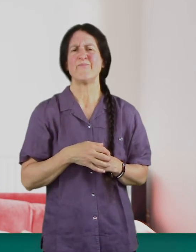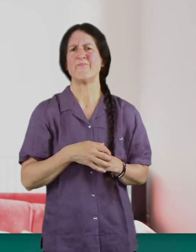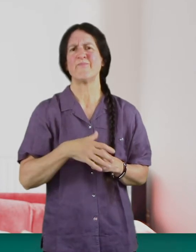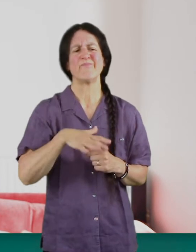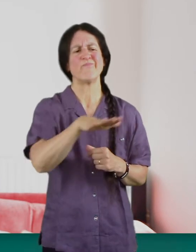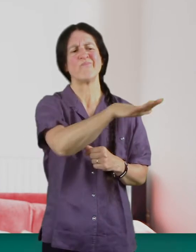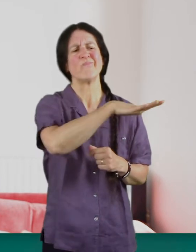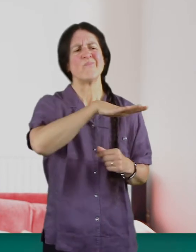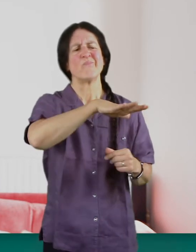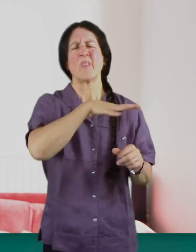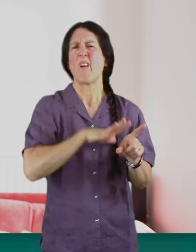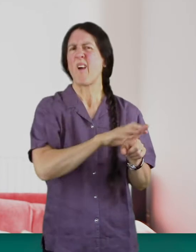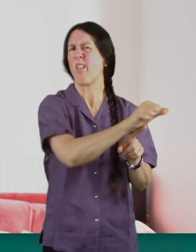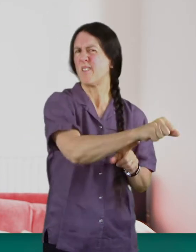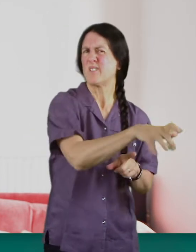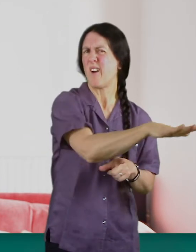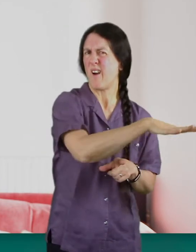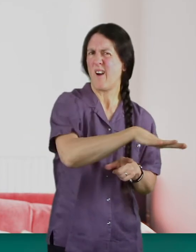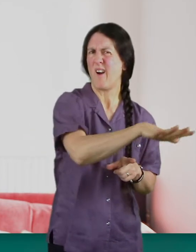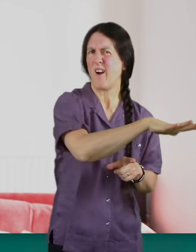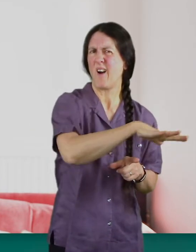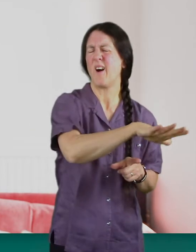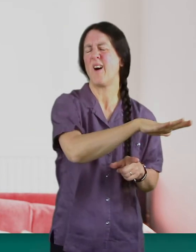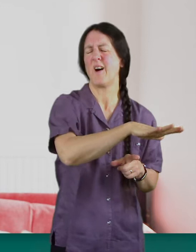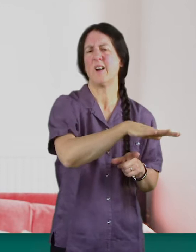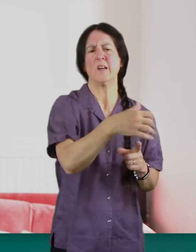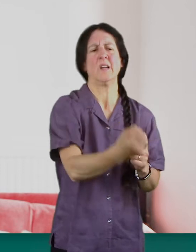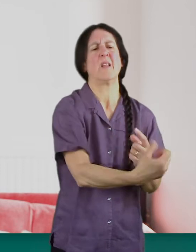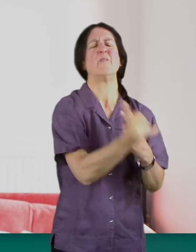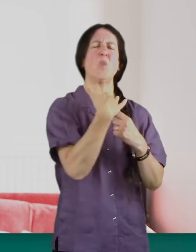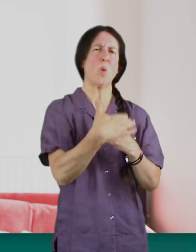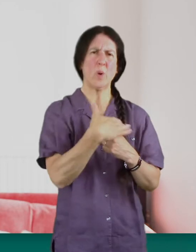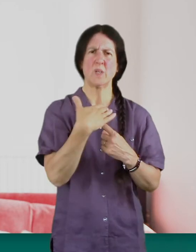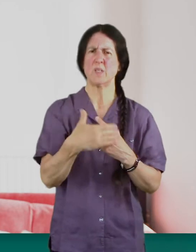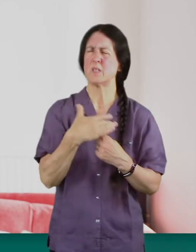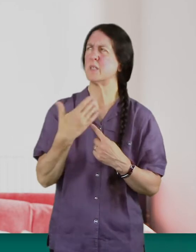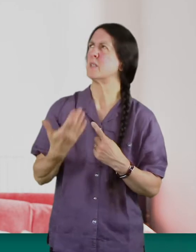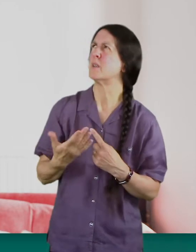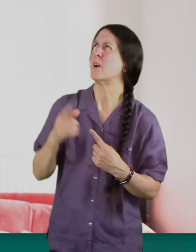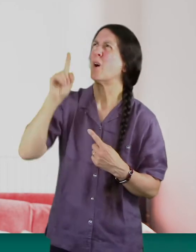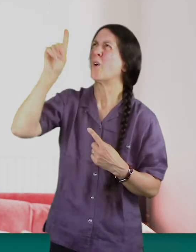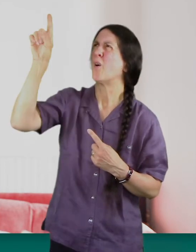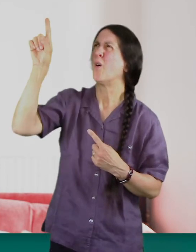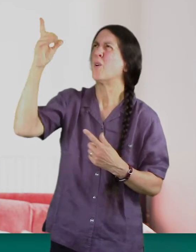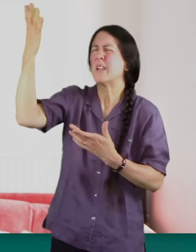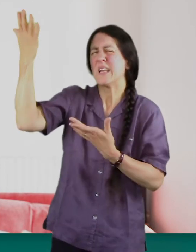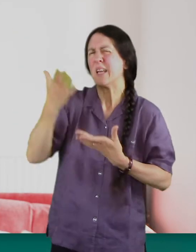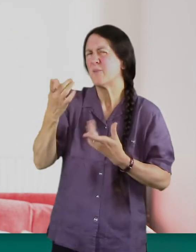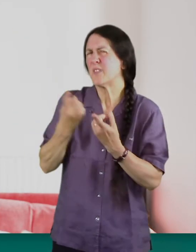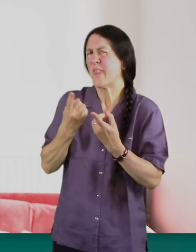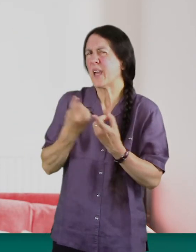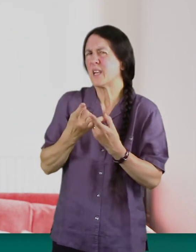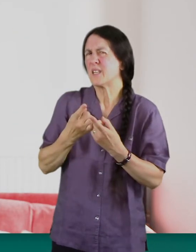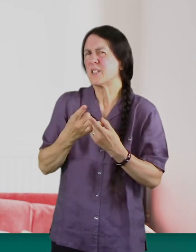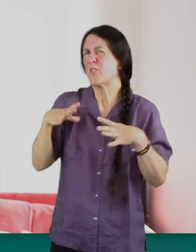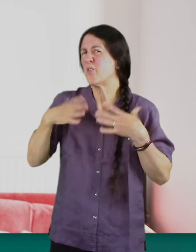They don't give gifts freely. You have to kind of wheedle your way in, make a deal to save yourself later.